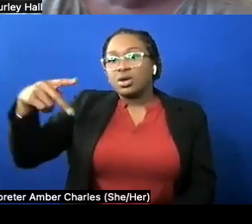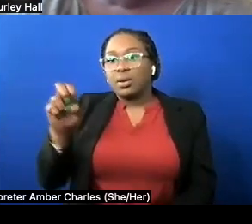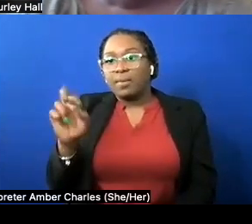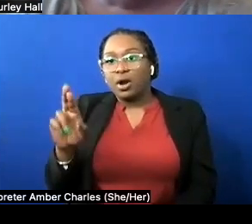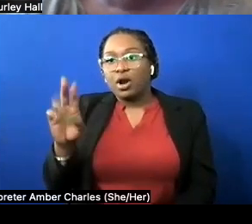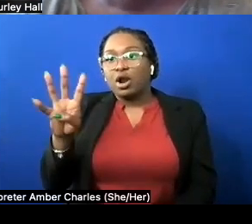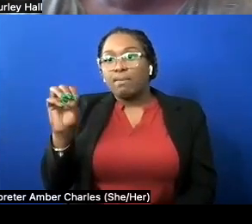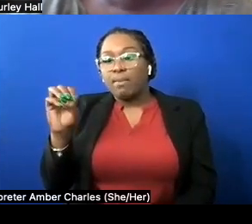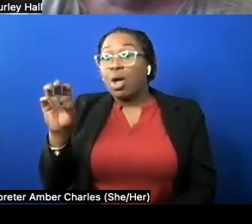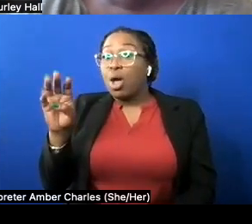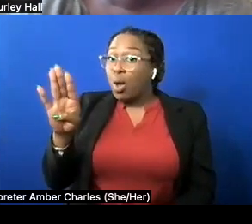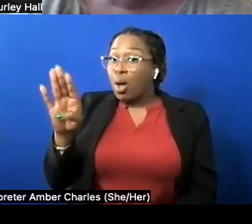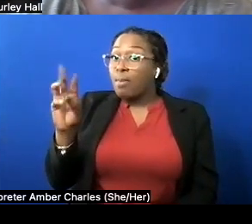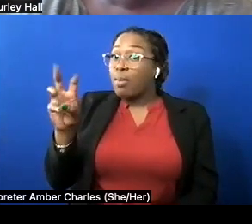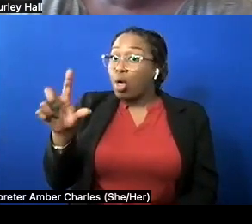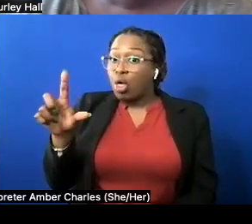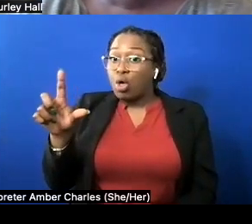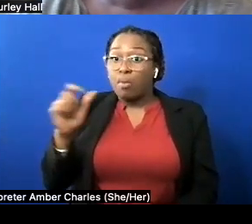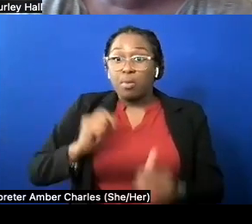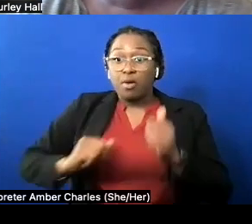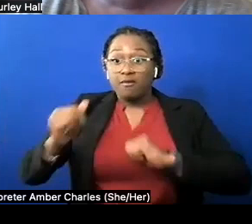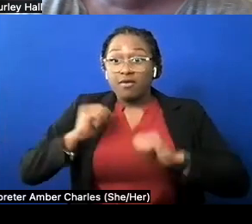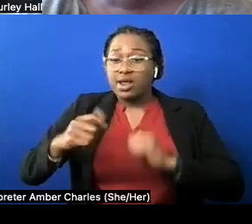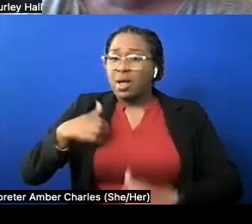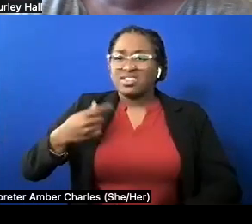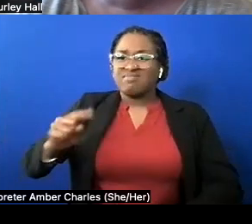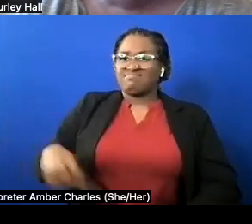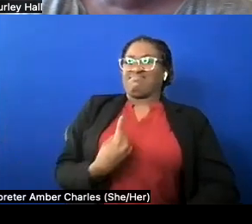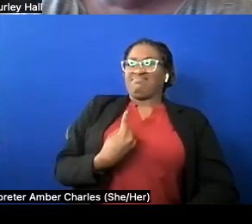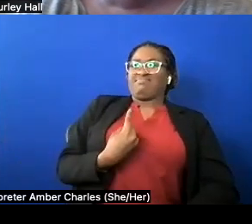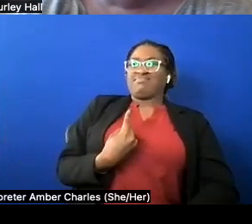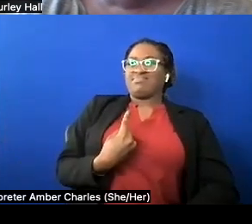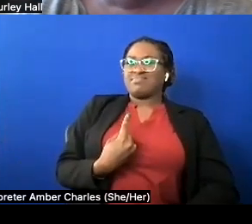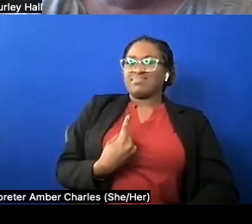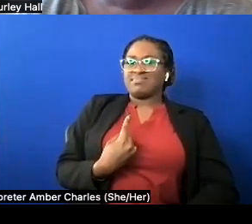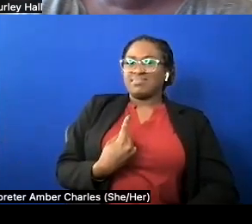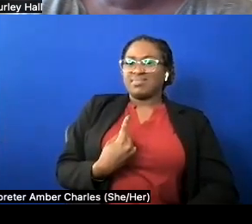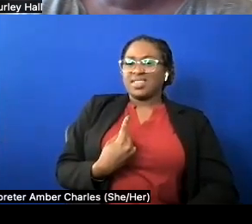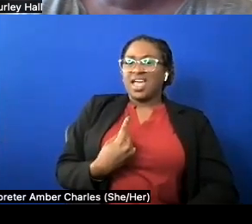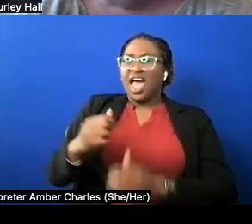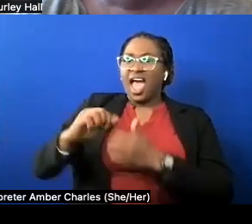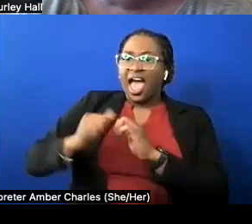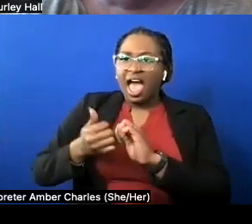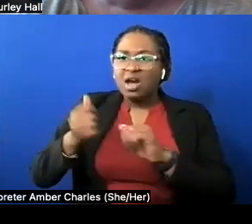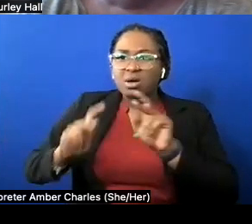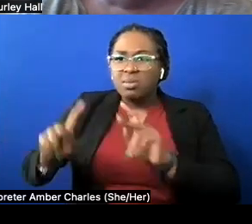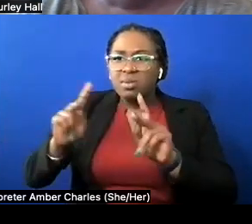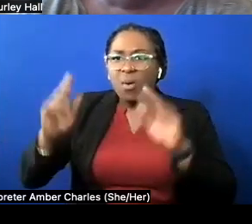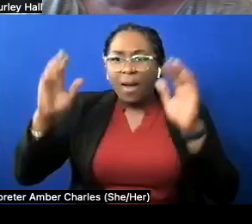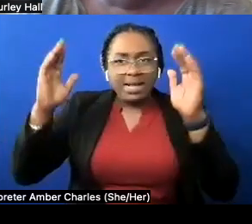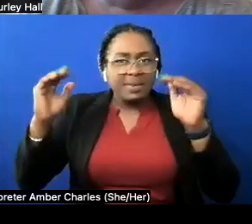and I was just like appalled. I was appalled at how people were